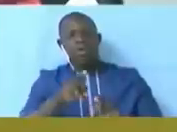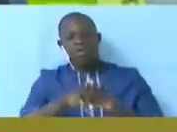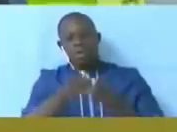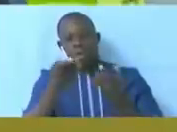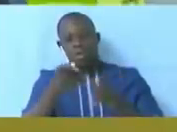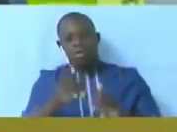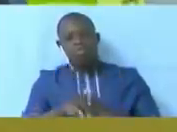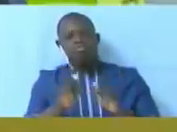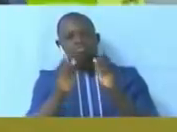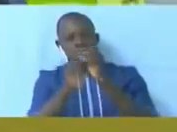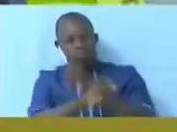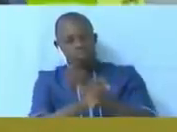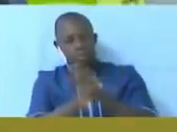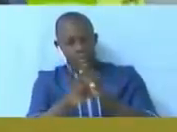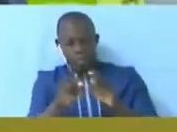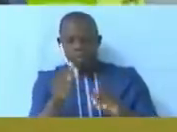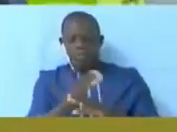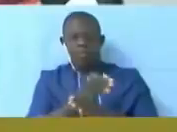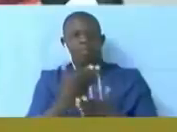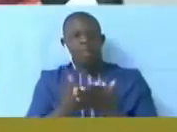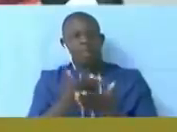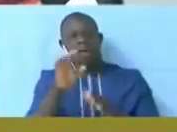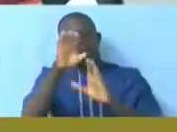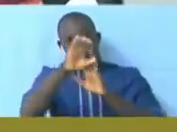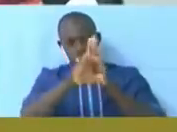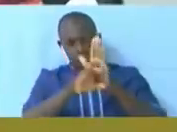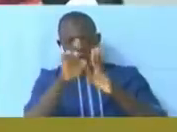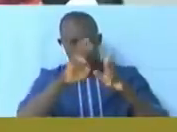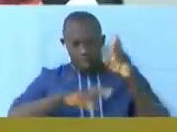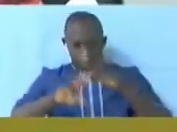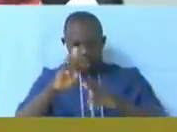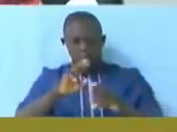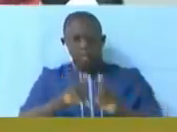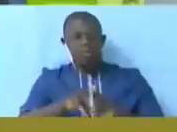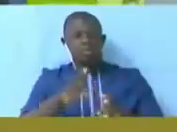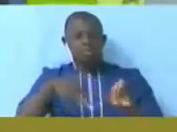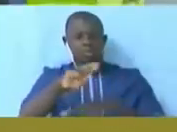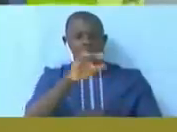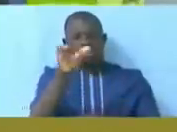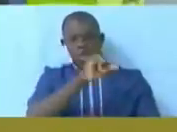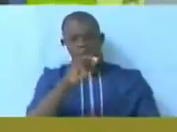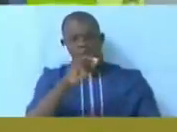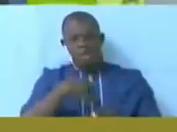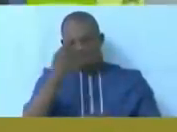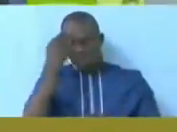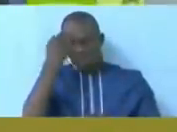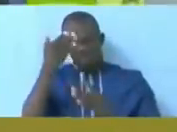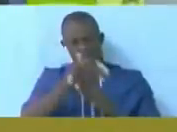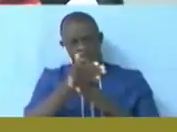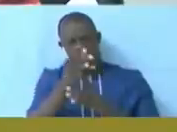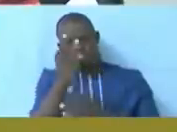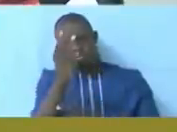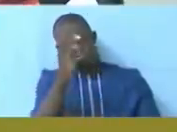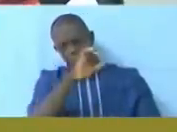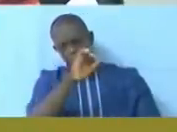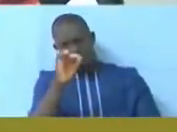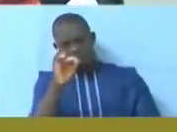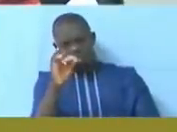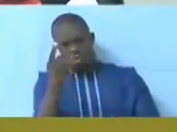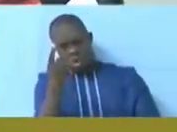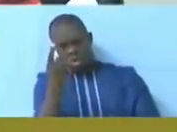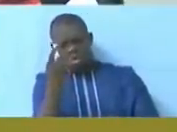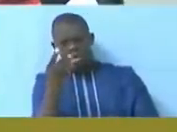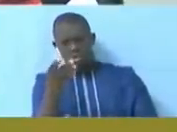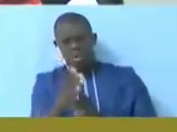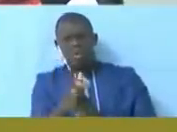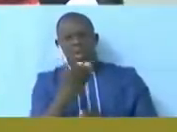position. Yes, this was in 2000. Yeah, so therefore there was a right to bail. 2001, yes, I believe, 2001. There was a right to bail.